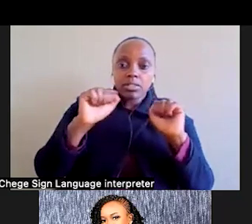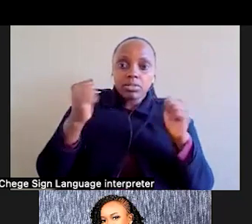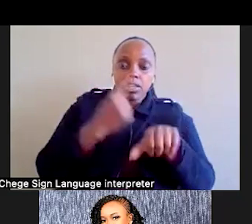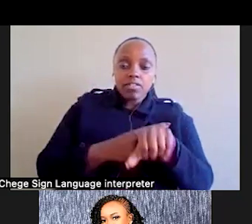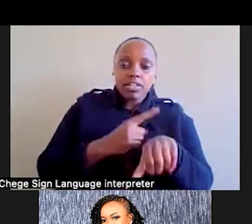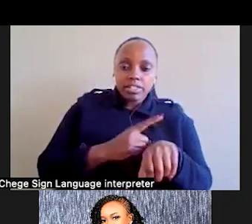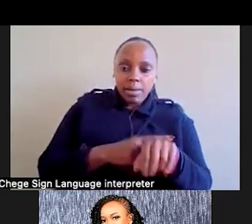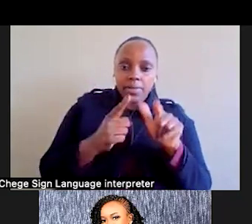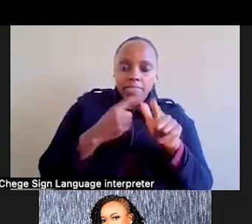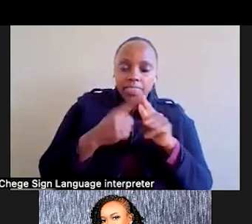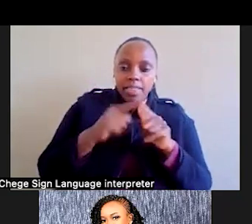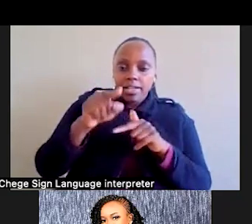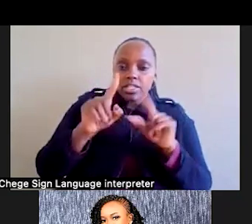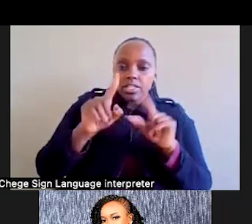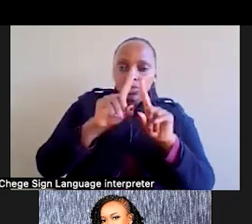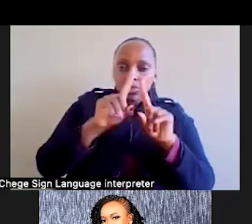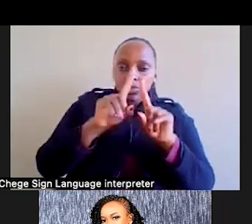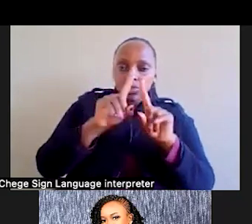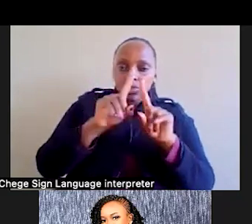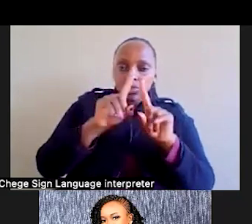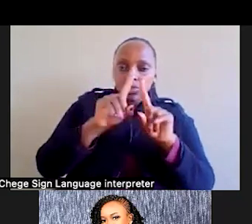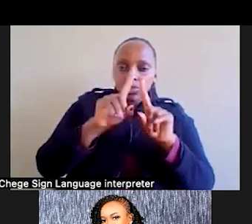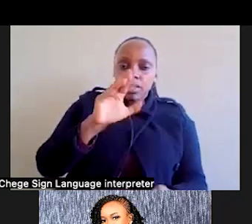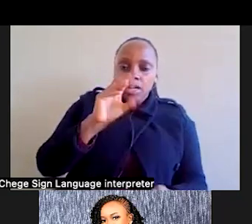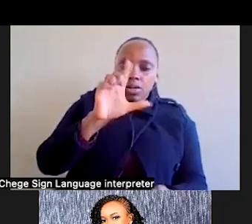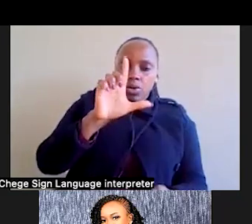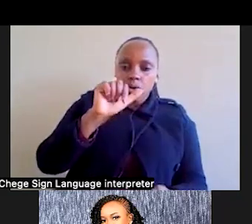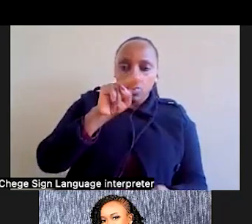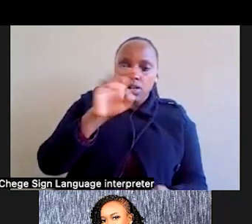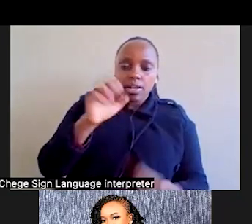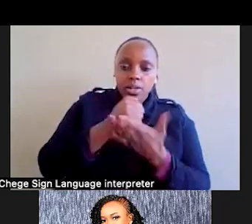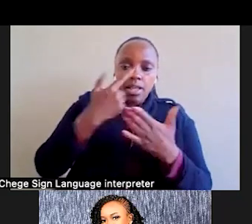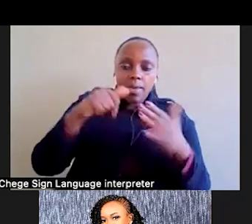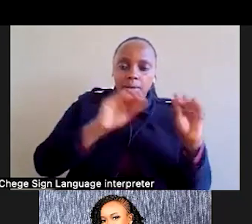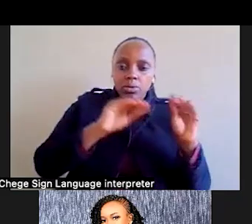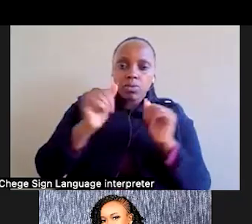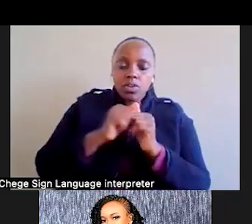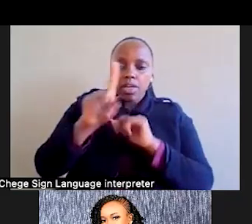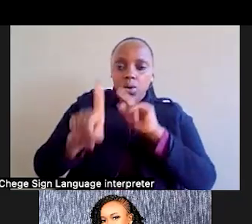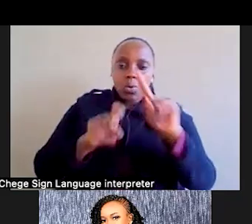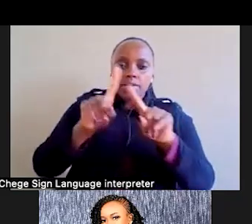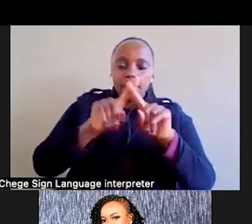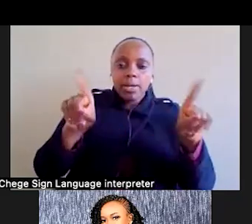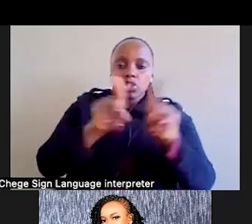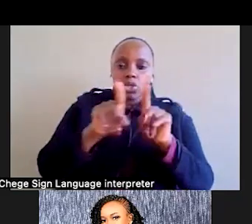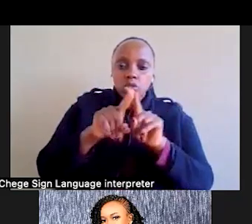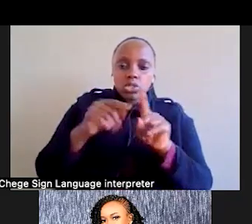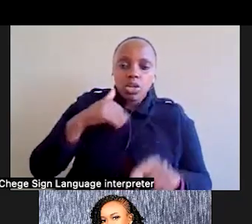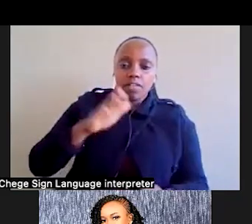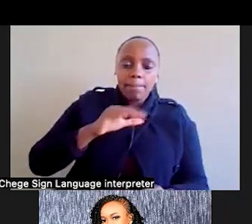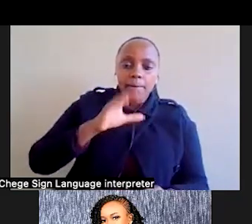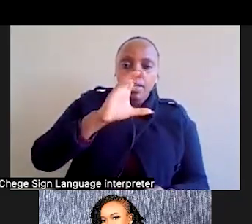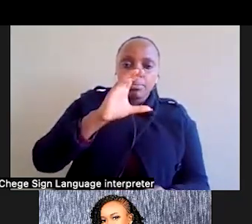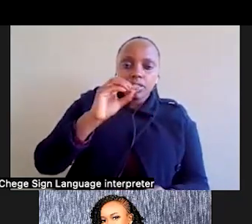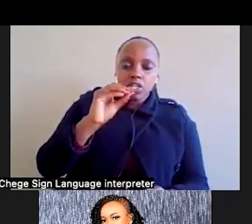Caroline will help us move about these questions, but also just have Madam CEO respond on our